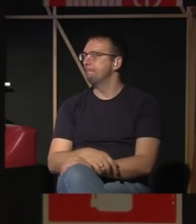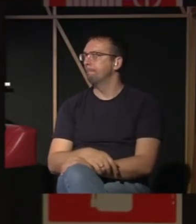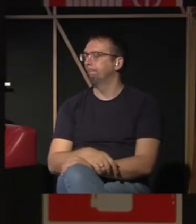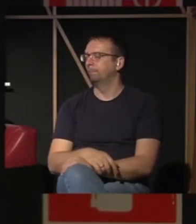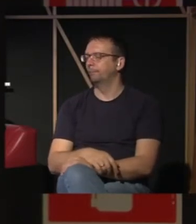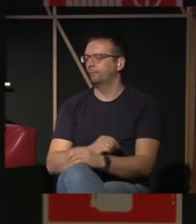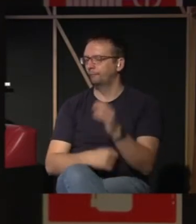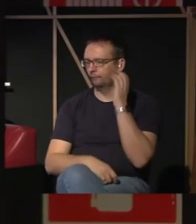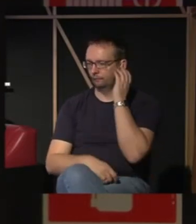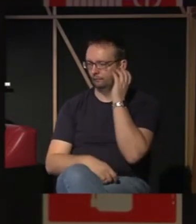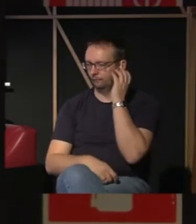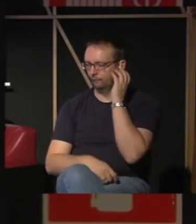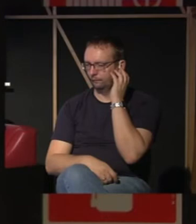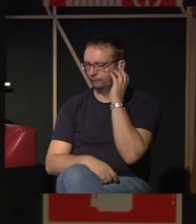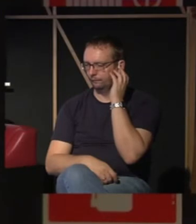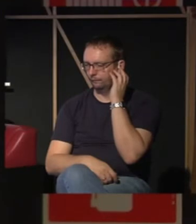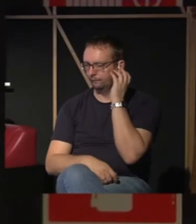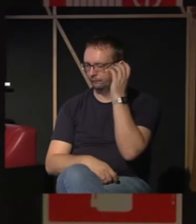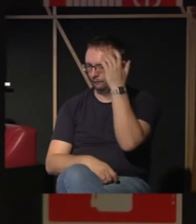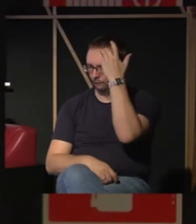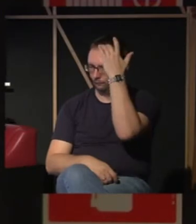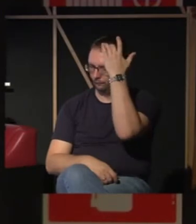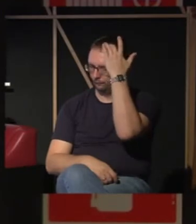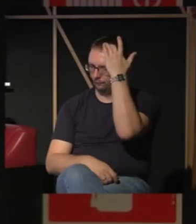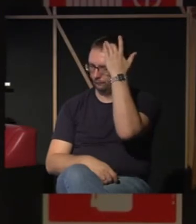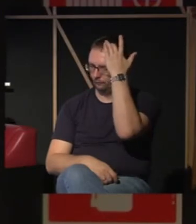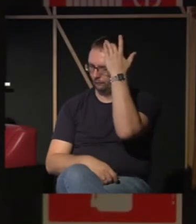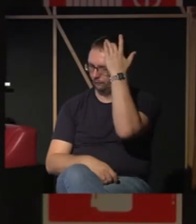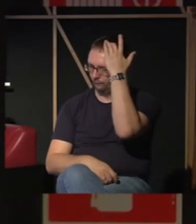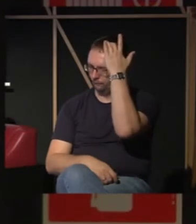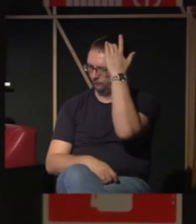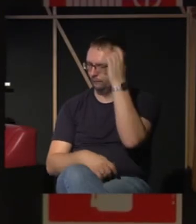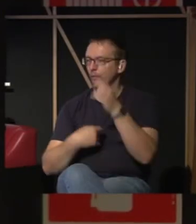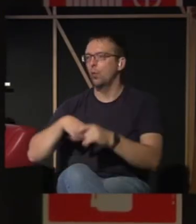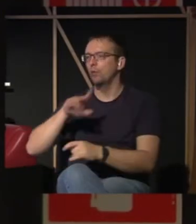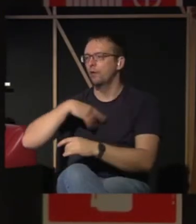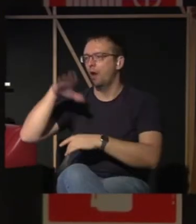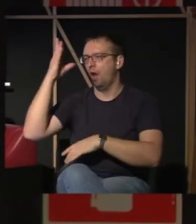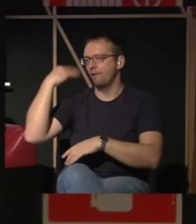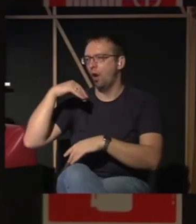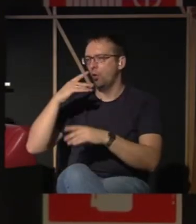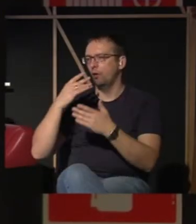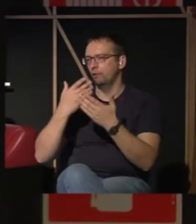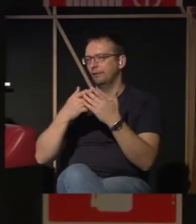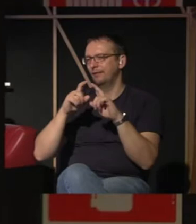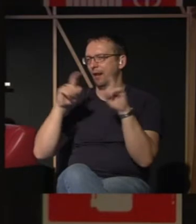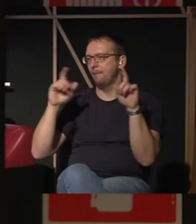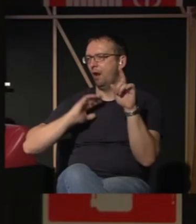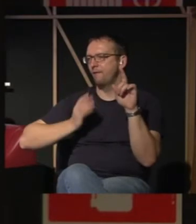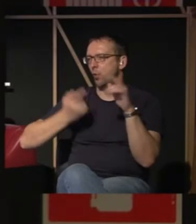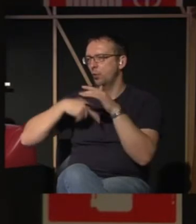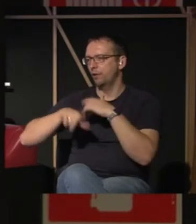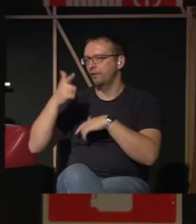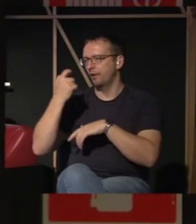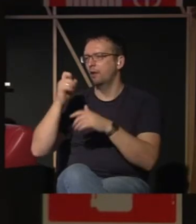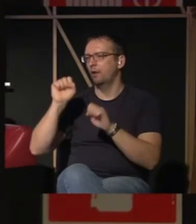on FIFA.com if you'd like to take a look. And also our guide for 2018 is also on FIFA.com.